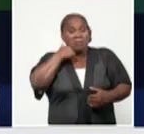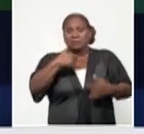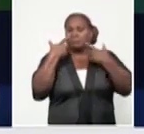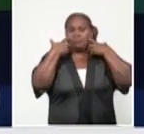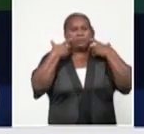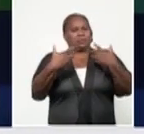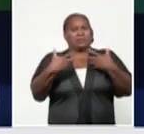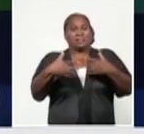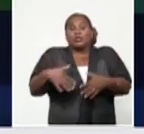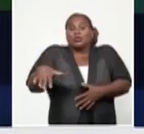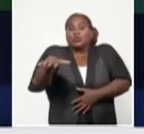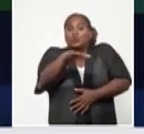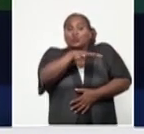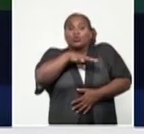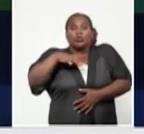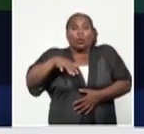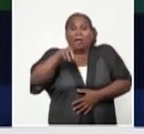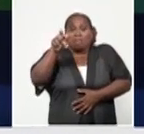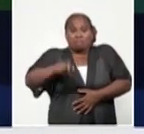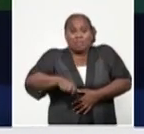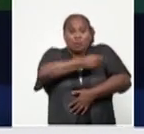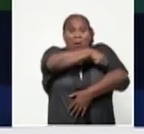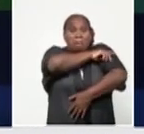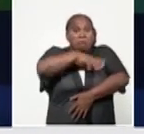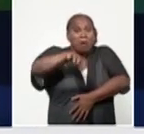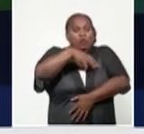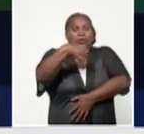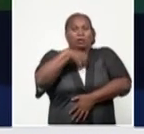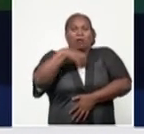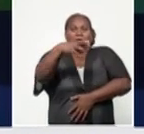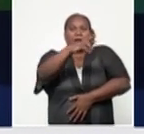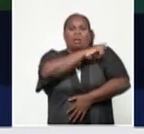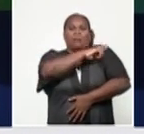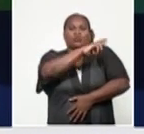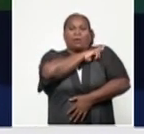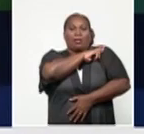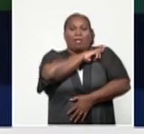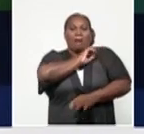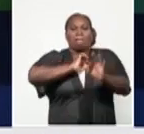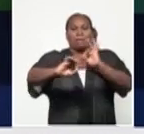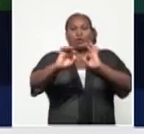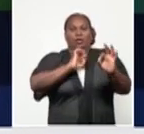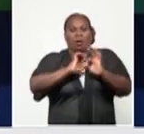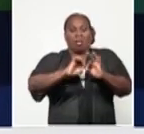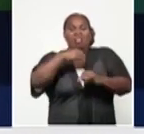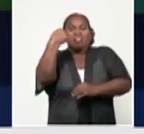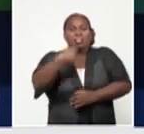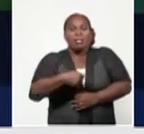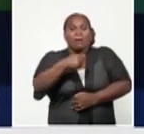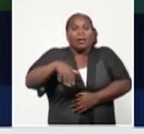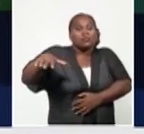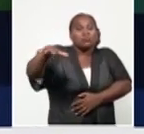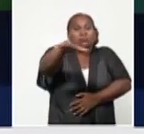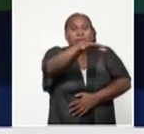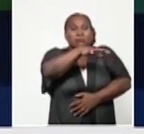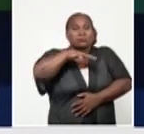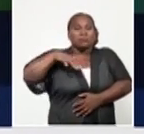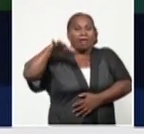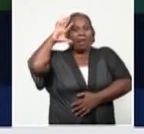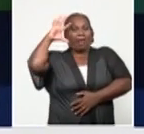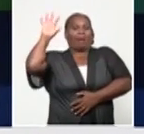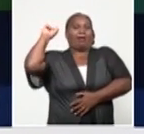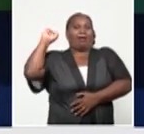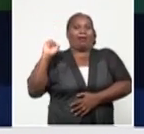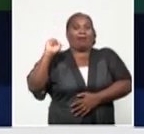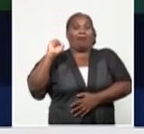human health is a public good, and we are all responsible for protecting it. We have to understand,